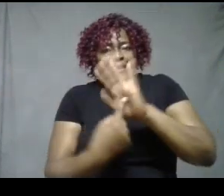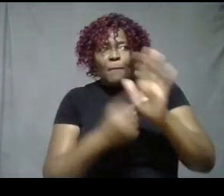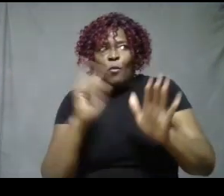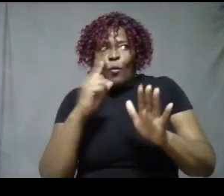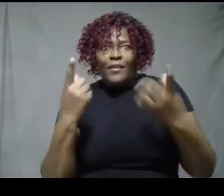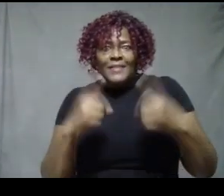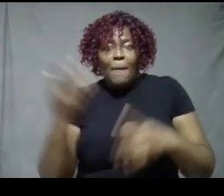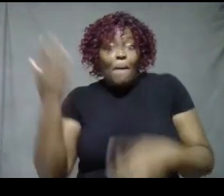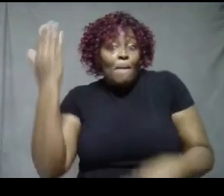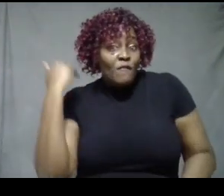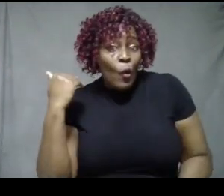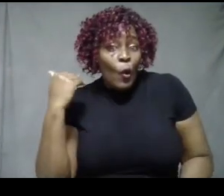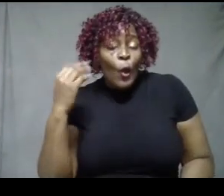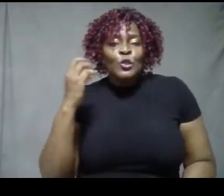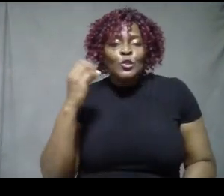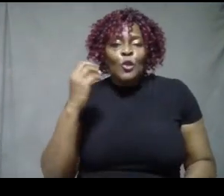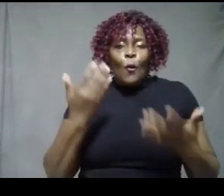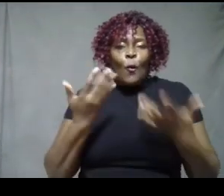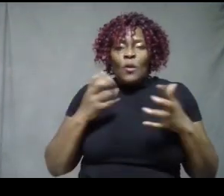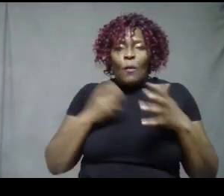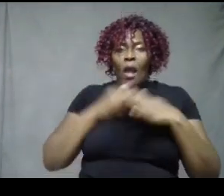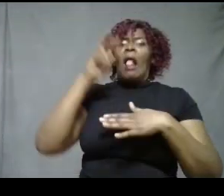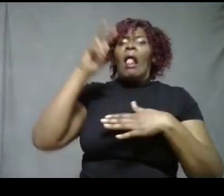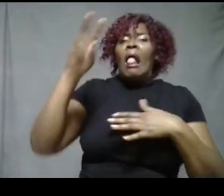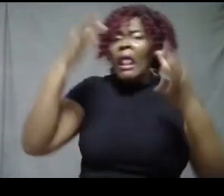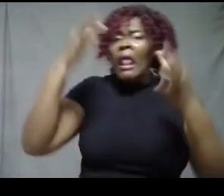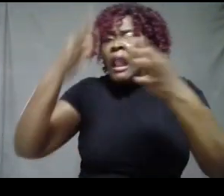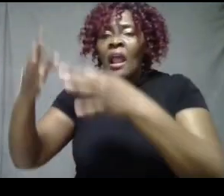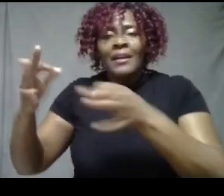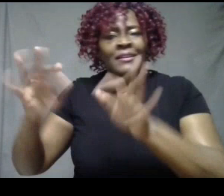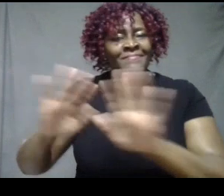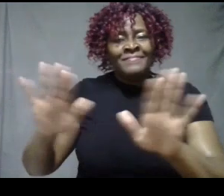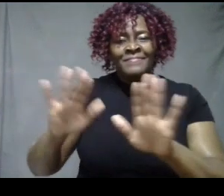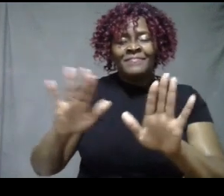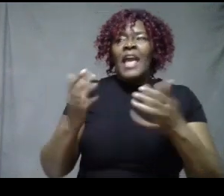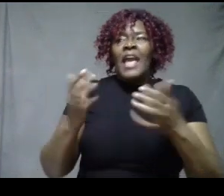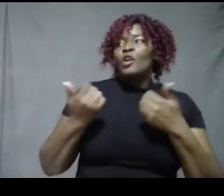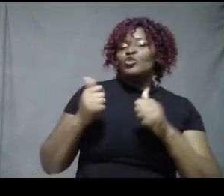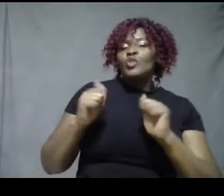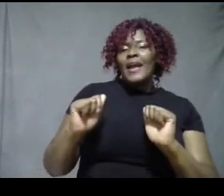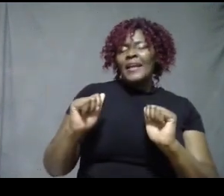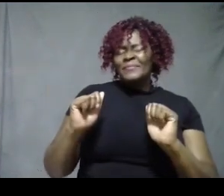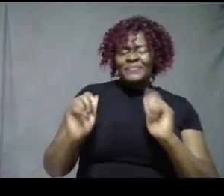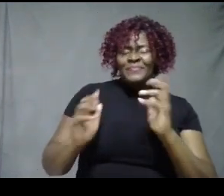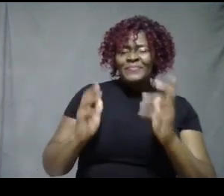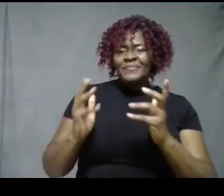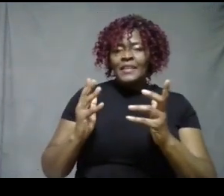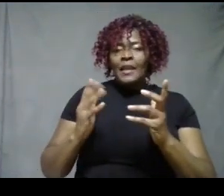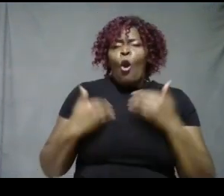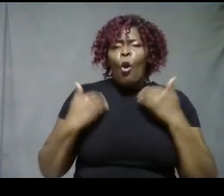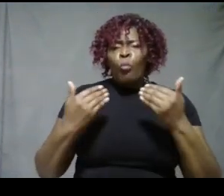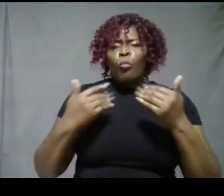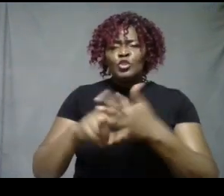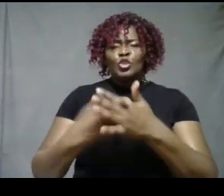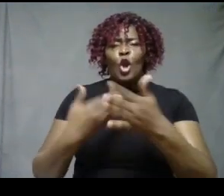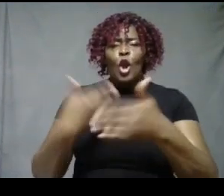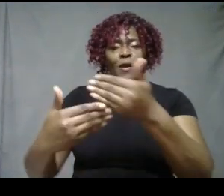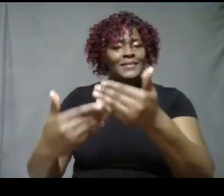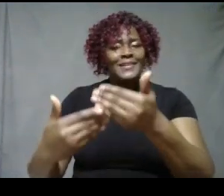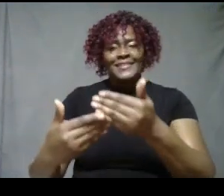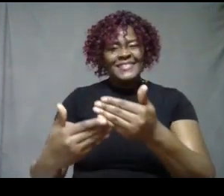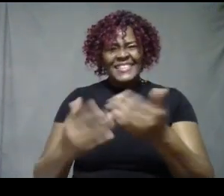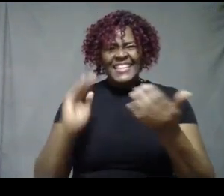before. So before we jump to conclusions and we try to go forward with a process. It doesn't seem like we're,